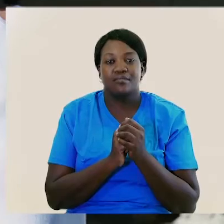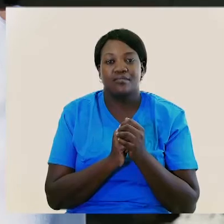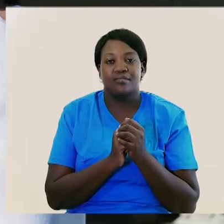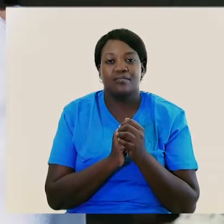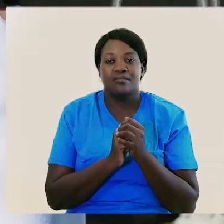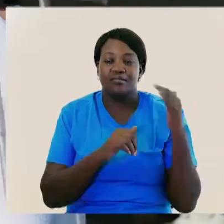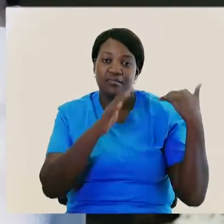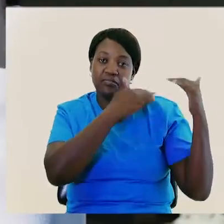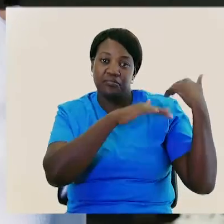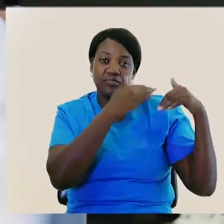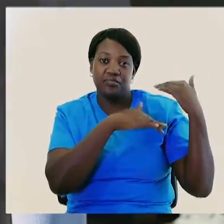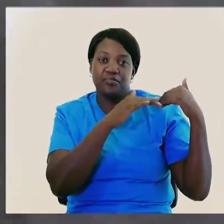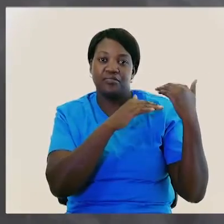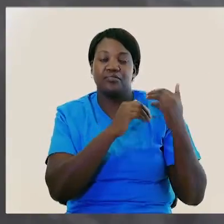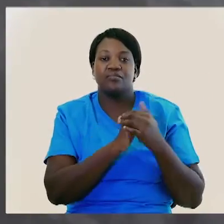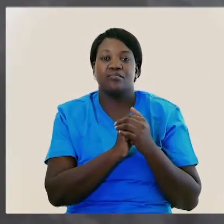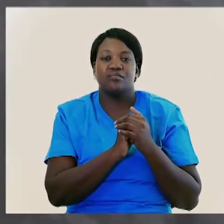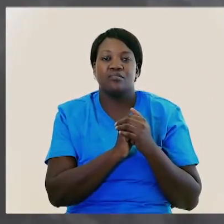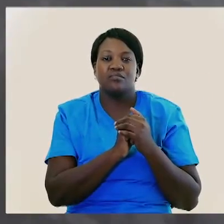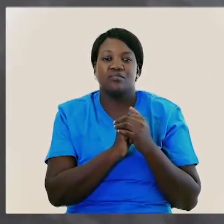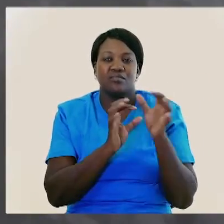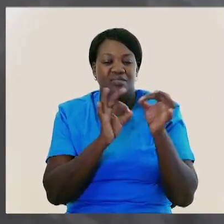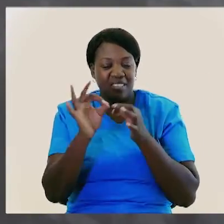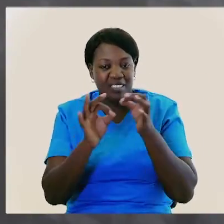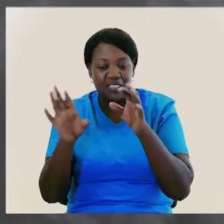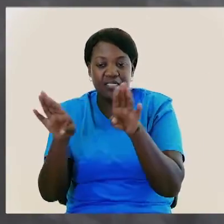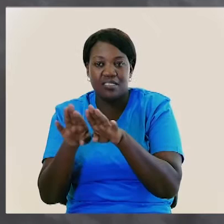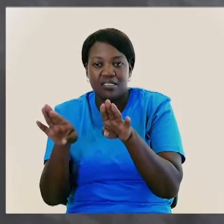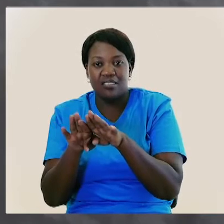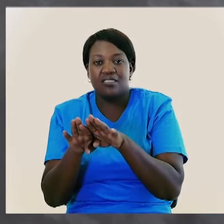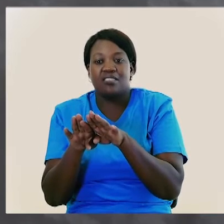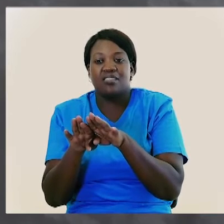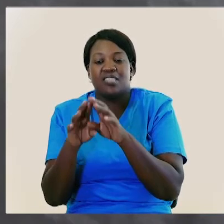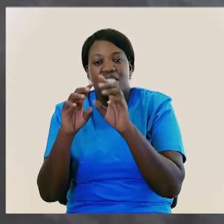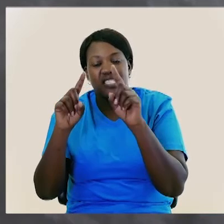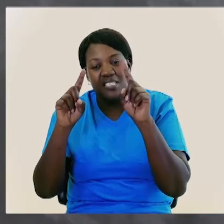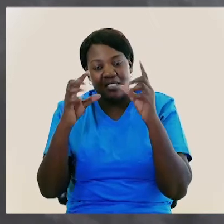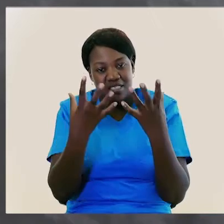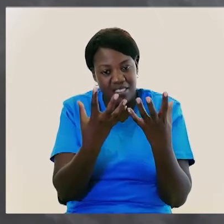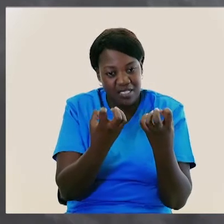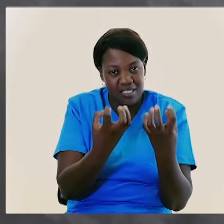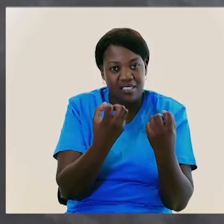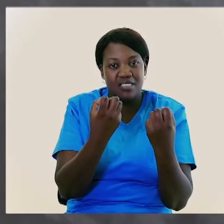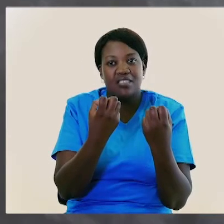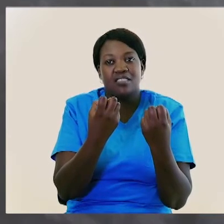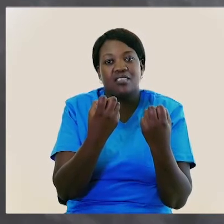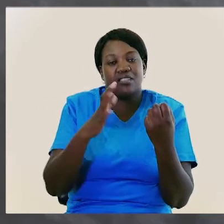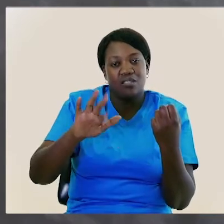Viewers, let's summarize. The reasons for production are found in people's needs and wants for goods and